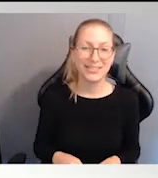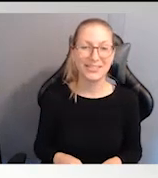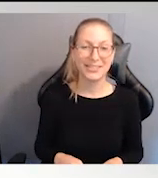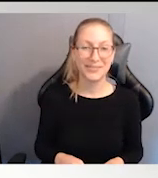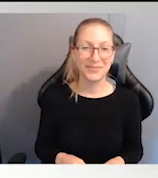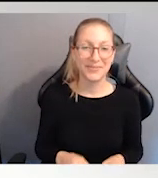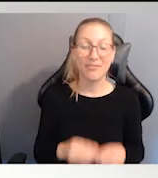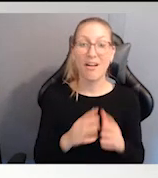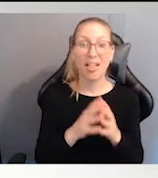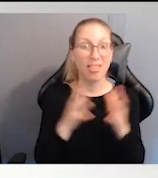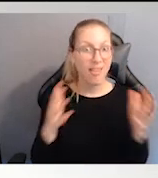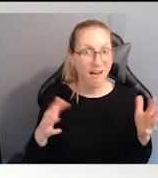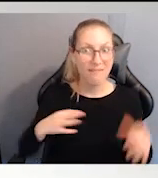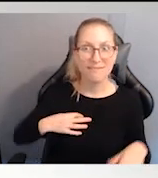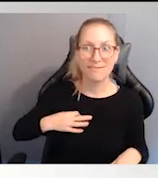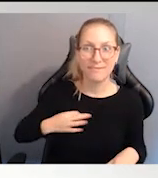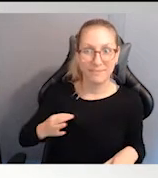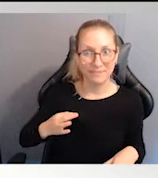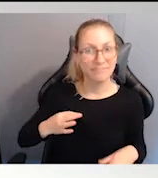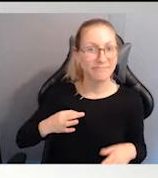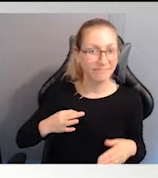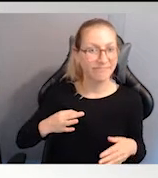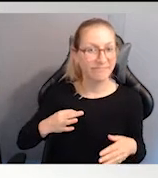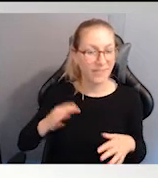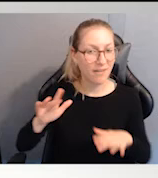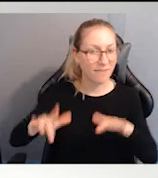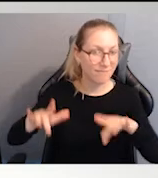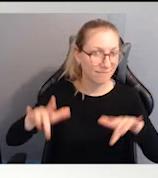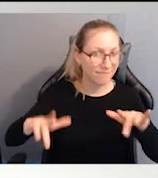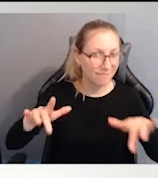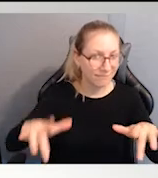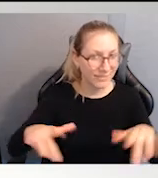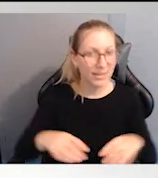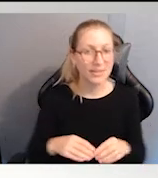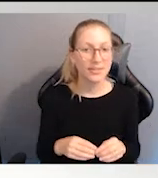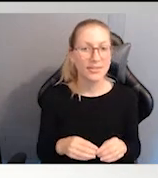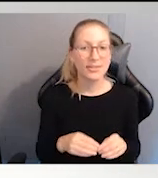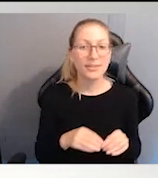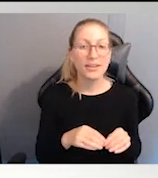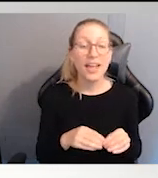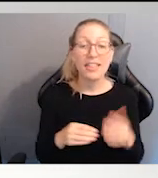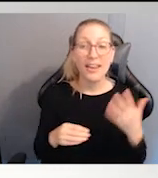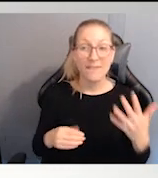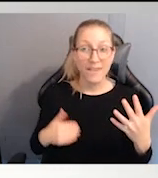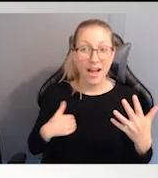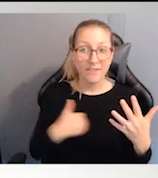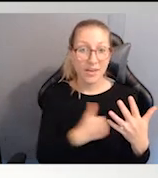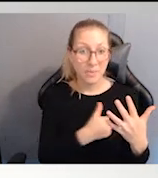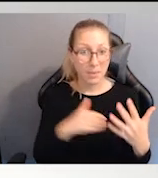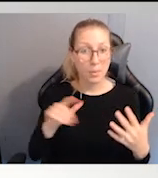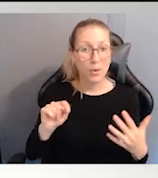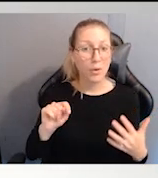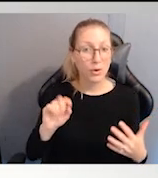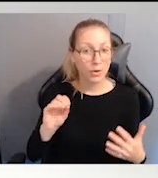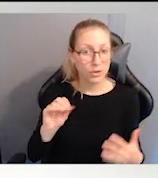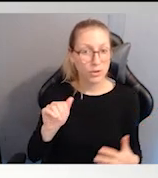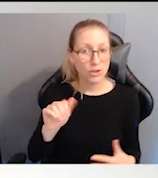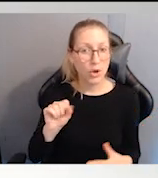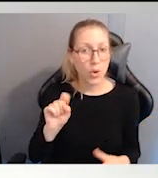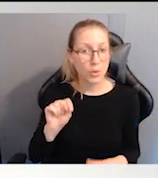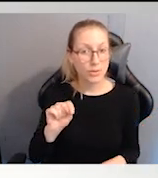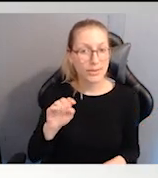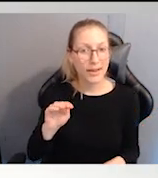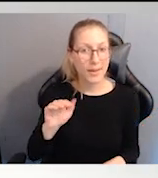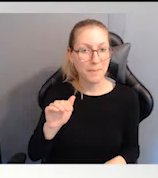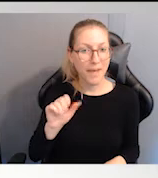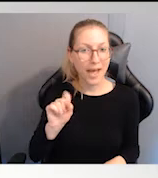community. And 5 members and an advisor joined Toastmasters. Yep. Henry's still doing it, by the way. Yes, Henry is